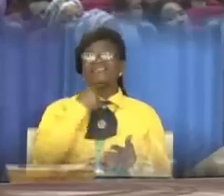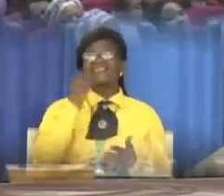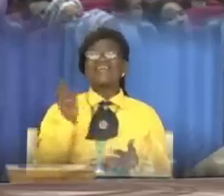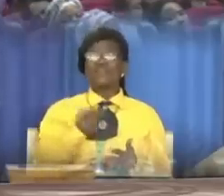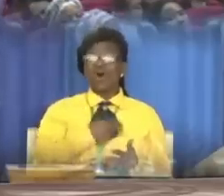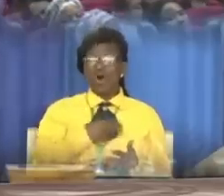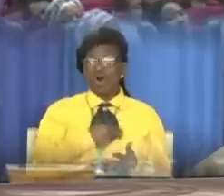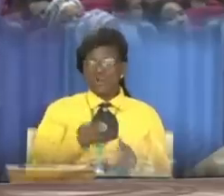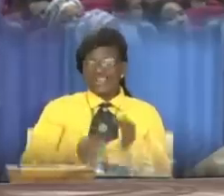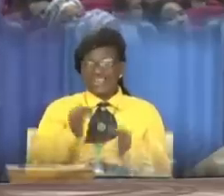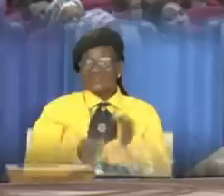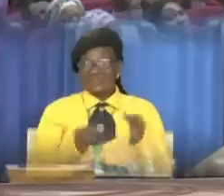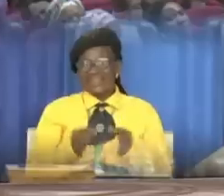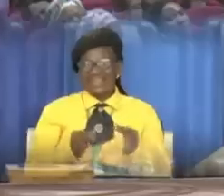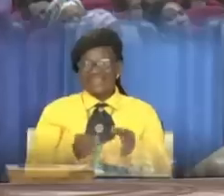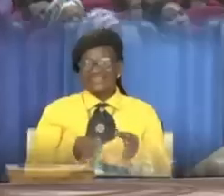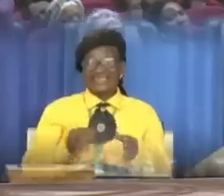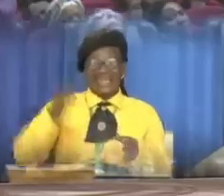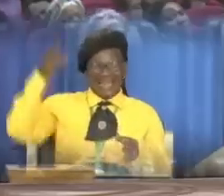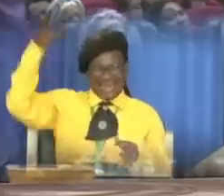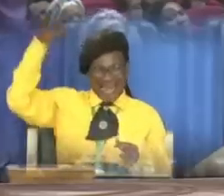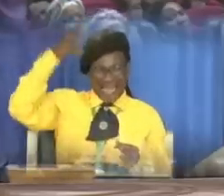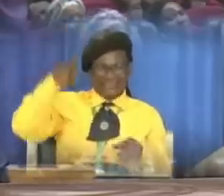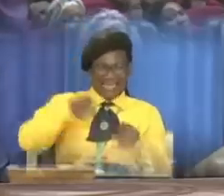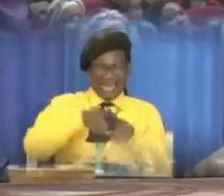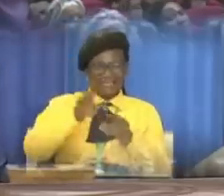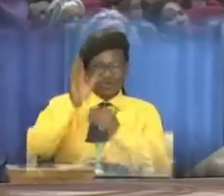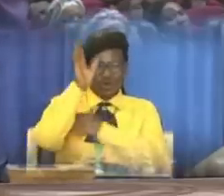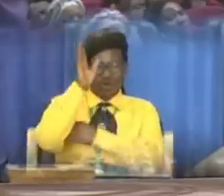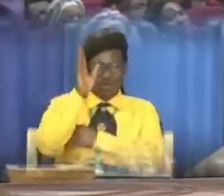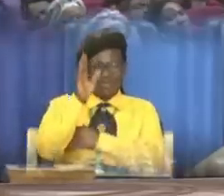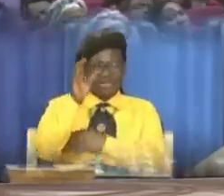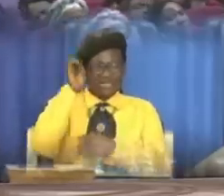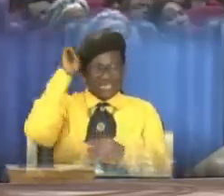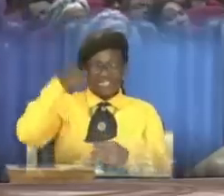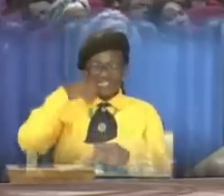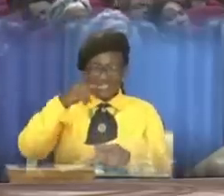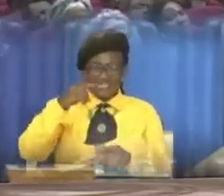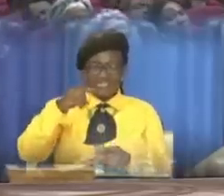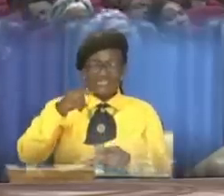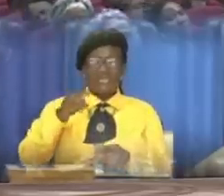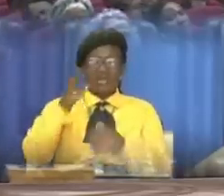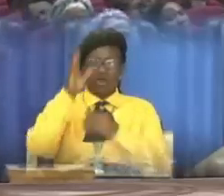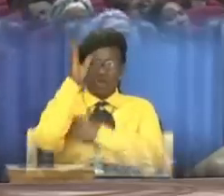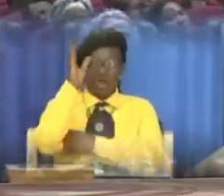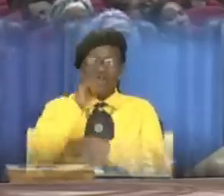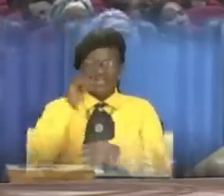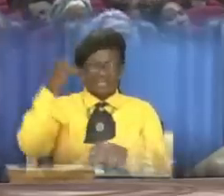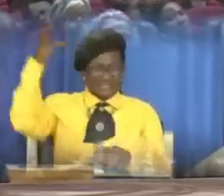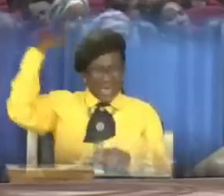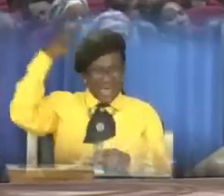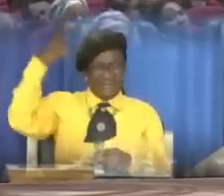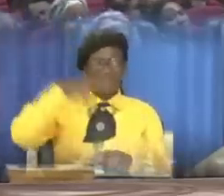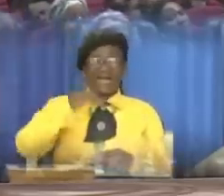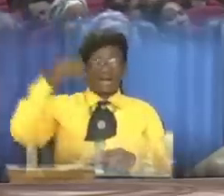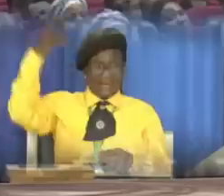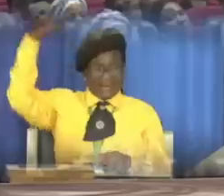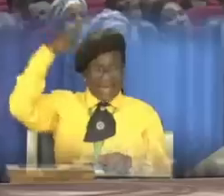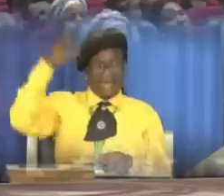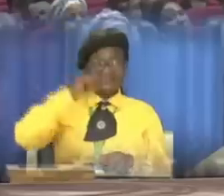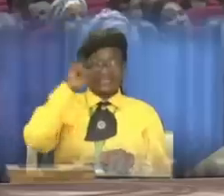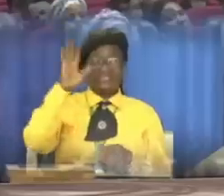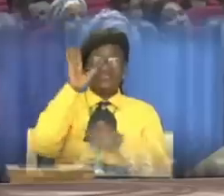He said, God is light, and light is God. So when God says, let me come in, he's saying,